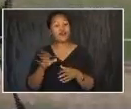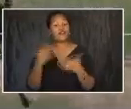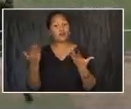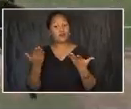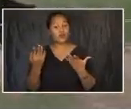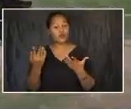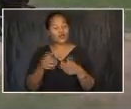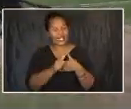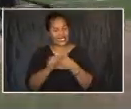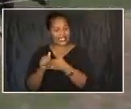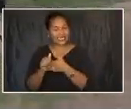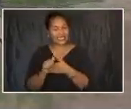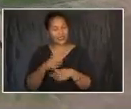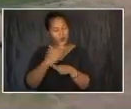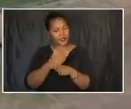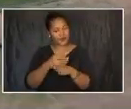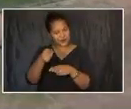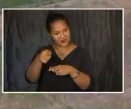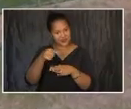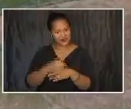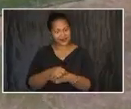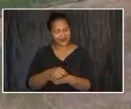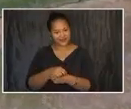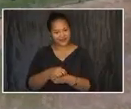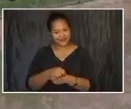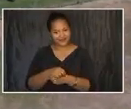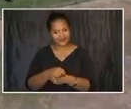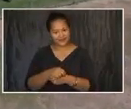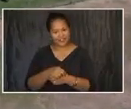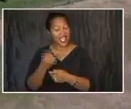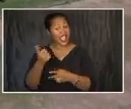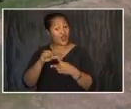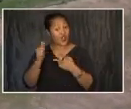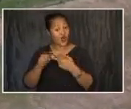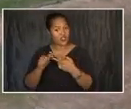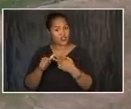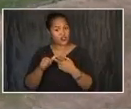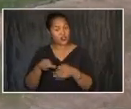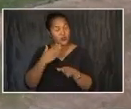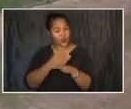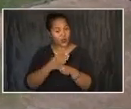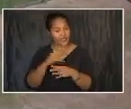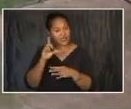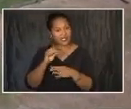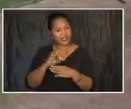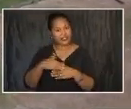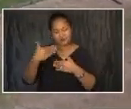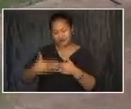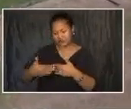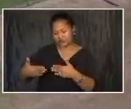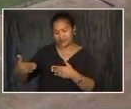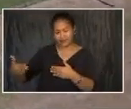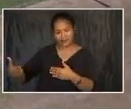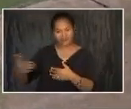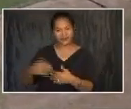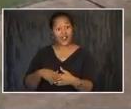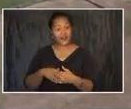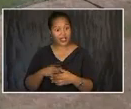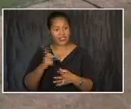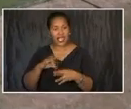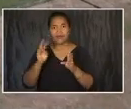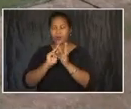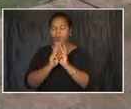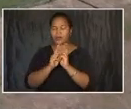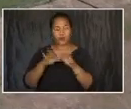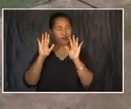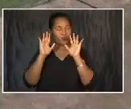buni pengravi kabata lang akina na be grave soe baro taki tu bala ki ba mata usara kape ka ni kede kenan raki na boku ni kena mai maro